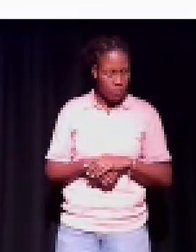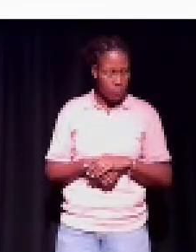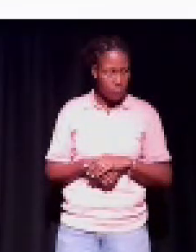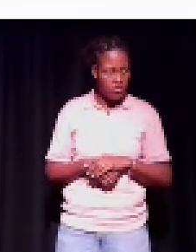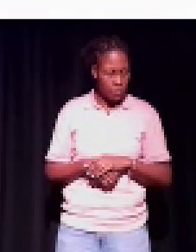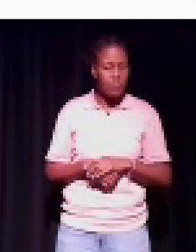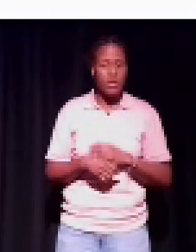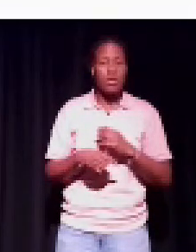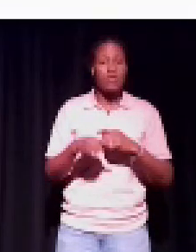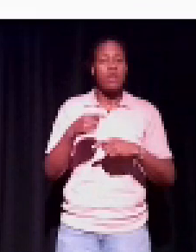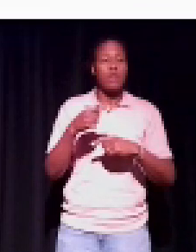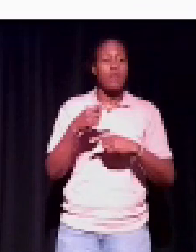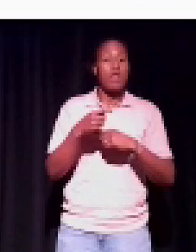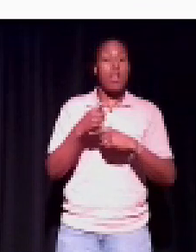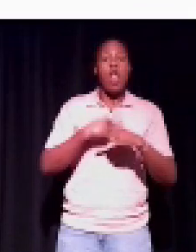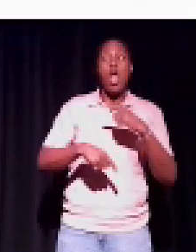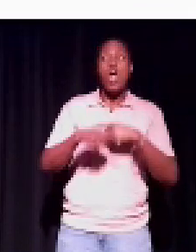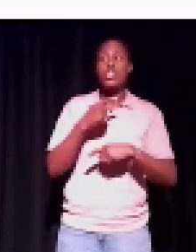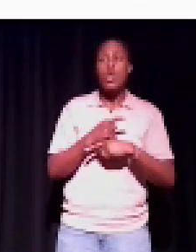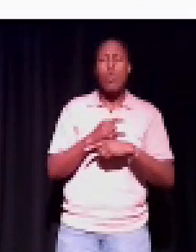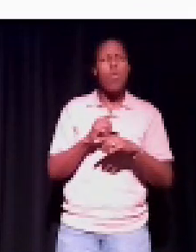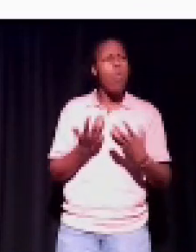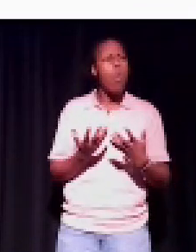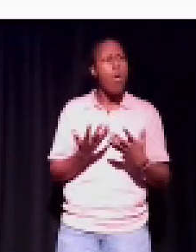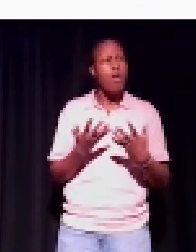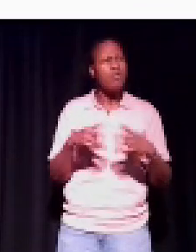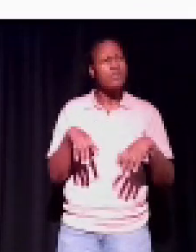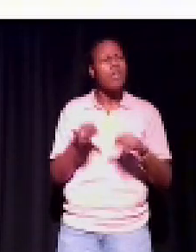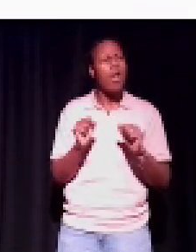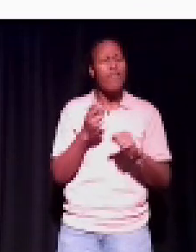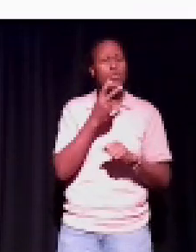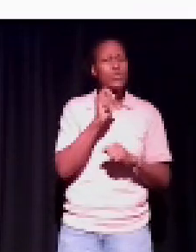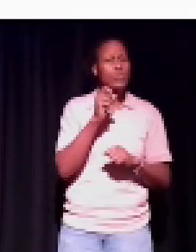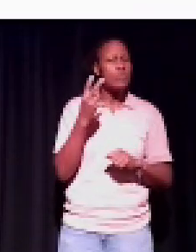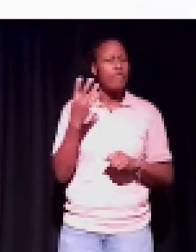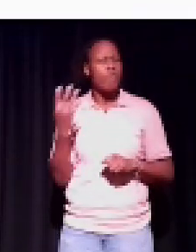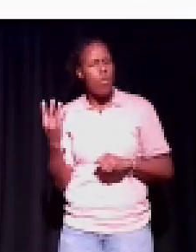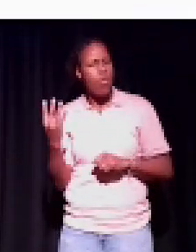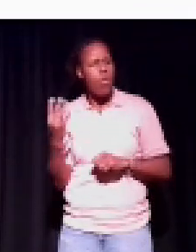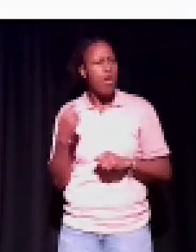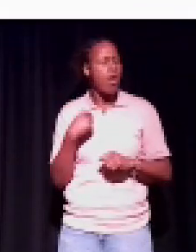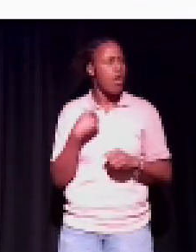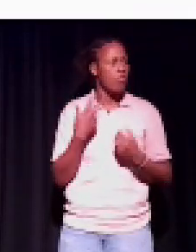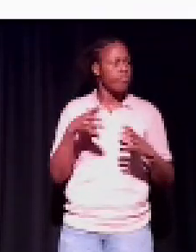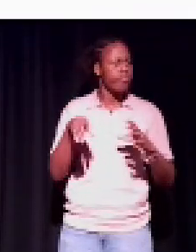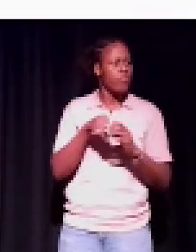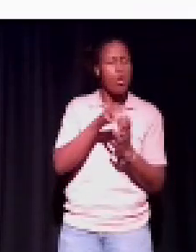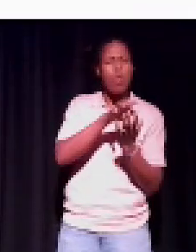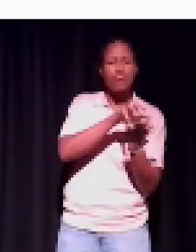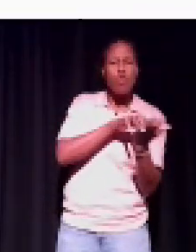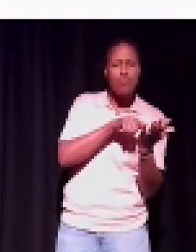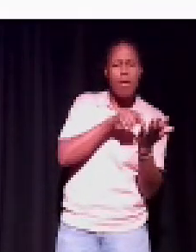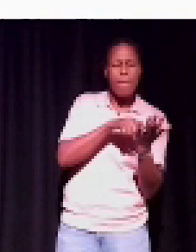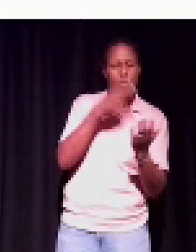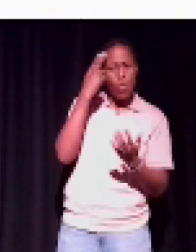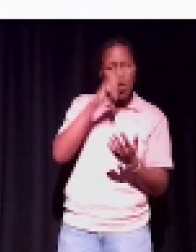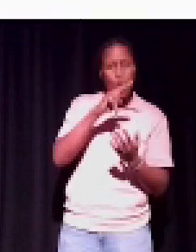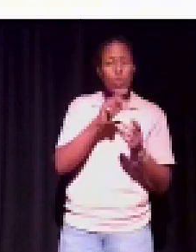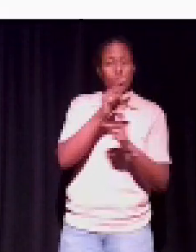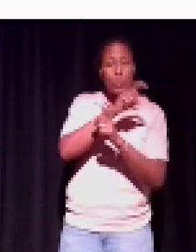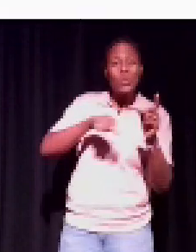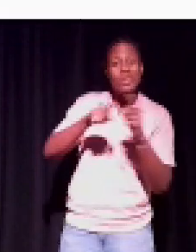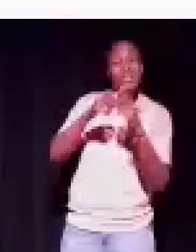Like last year, or beginning of this year actually, I was doing a program called Community Tech by